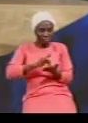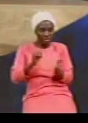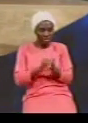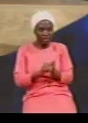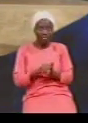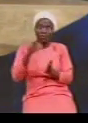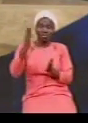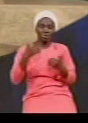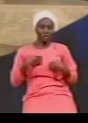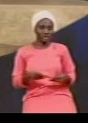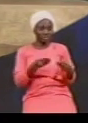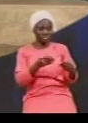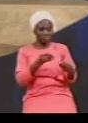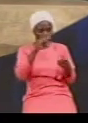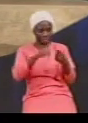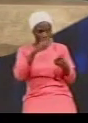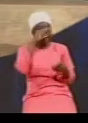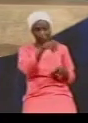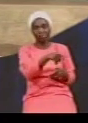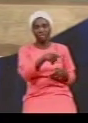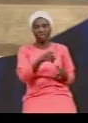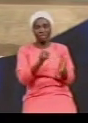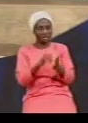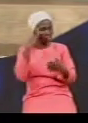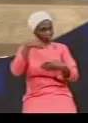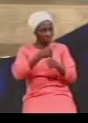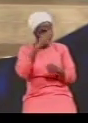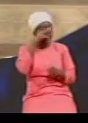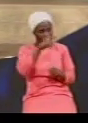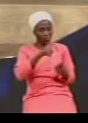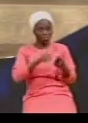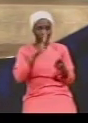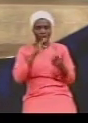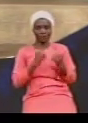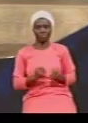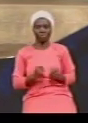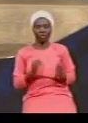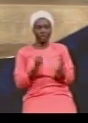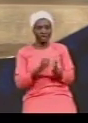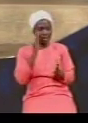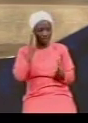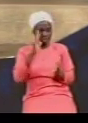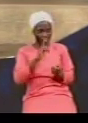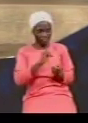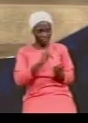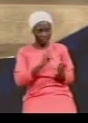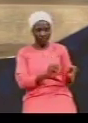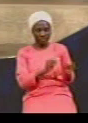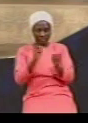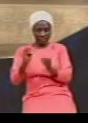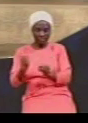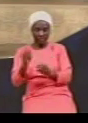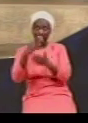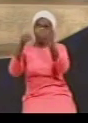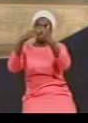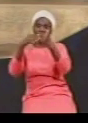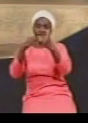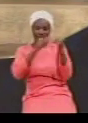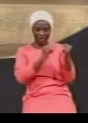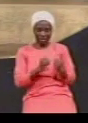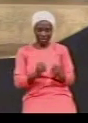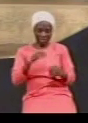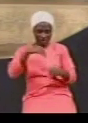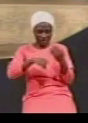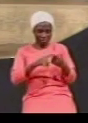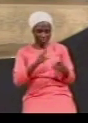has given him that will make him strong, that will transfer heaven's energy into